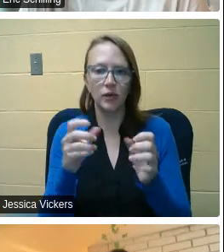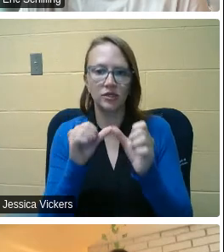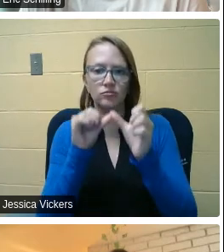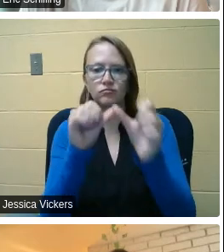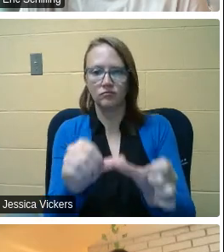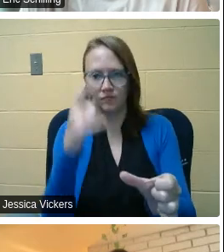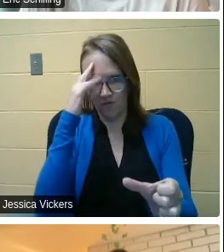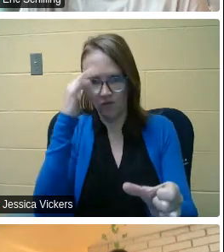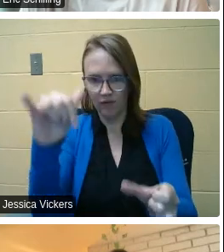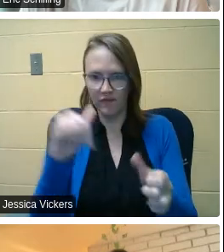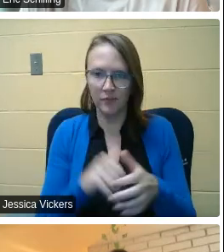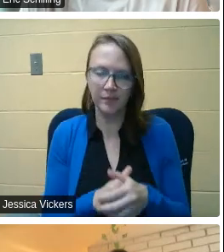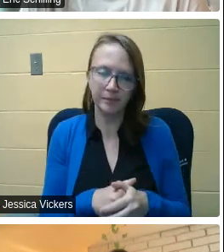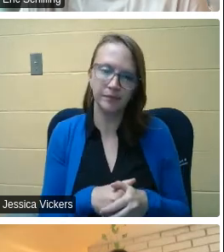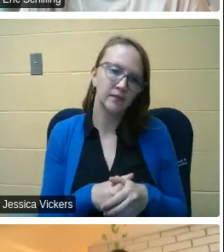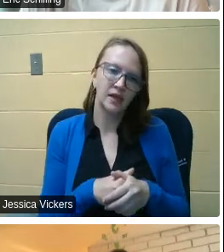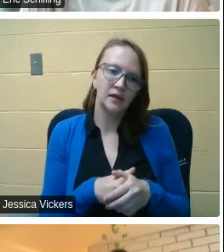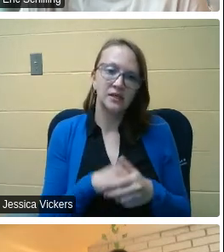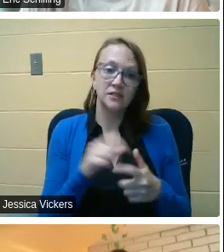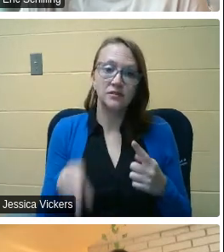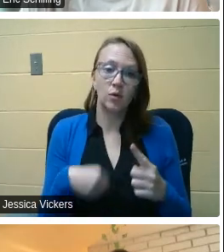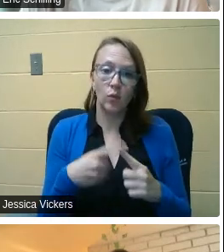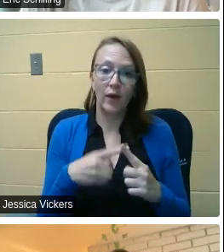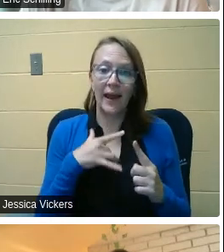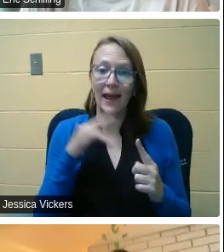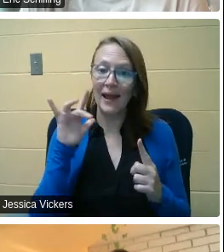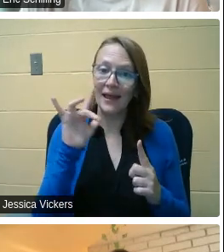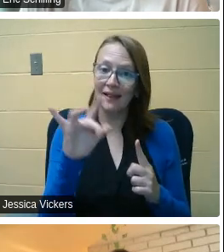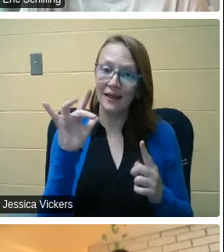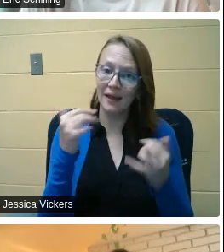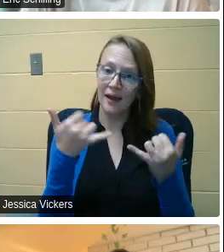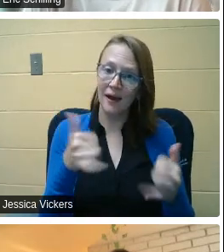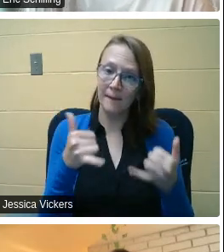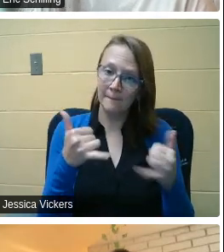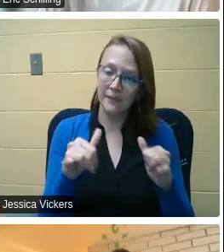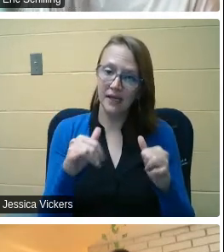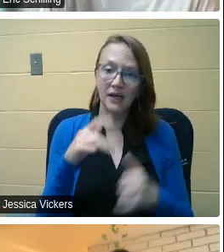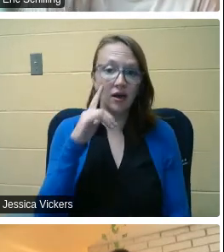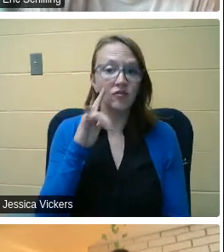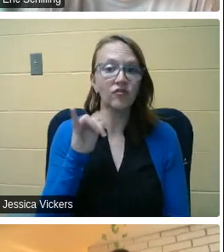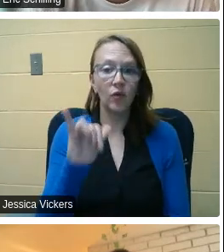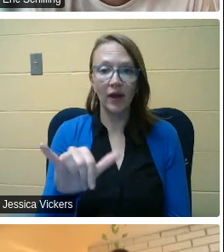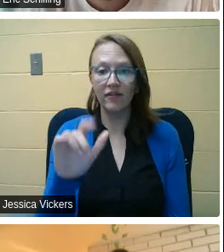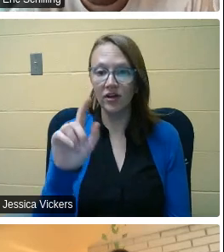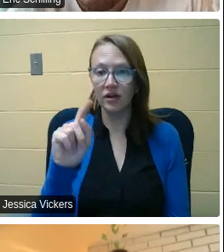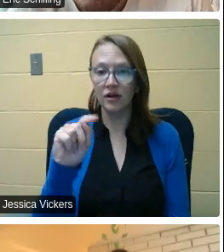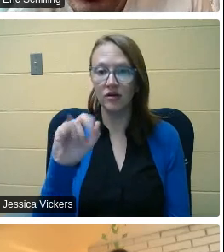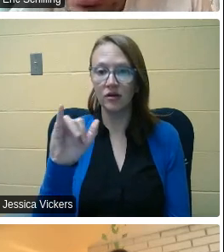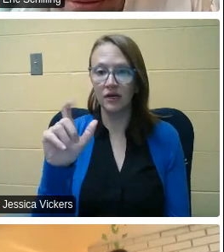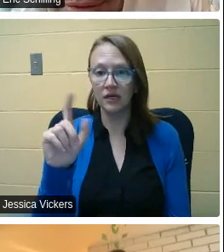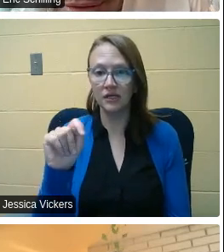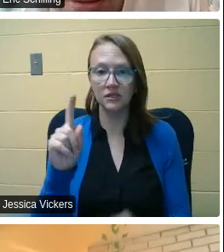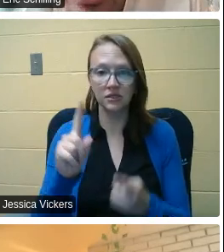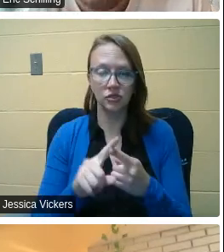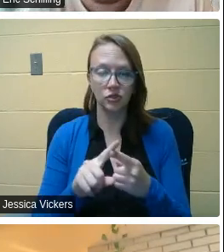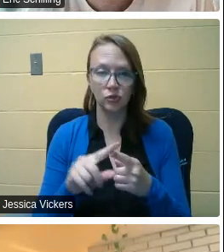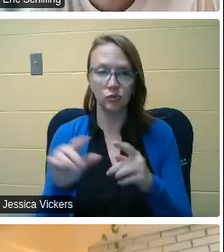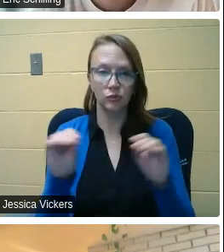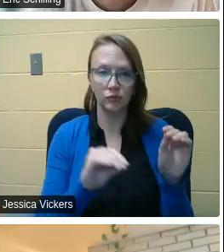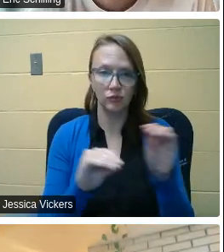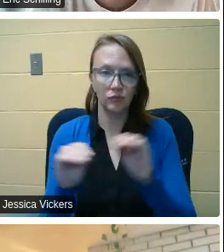So let's see. So we've got when I click the play button, forever tilt to move. Let's click play and see what